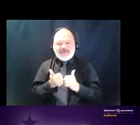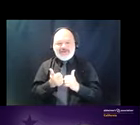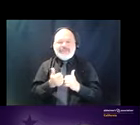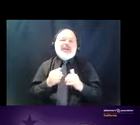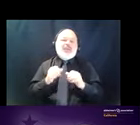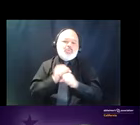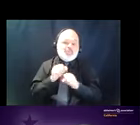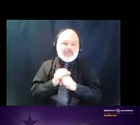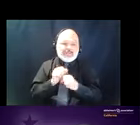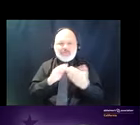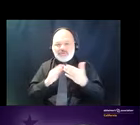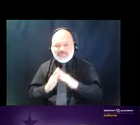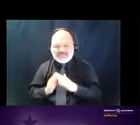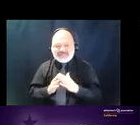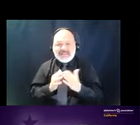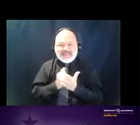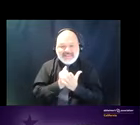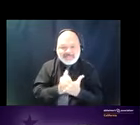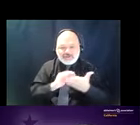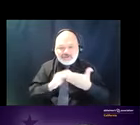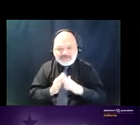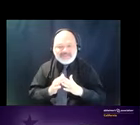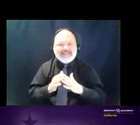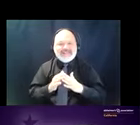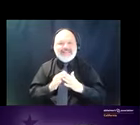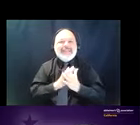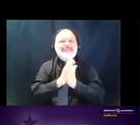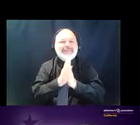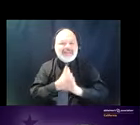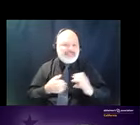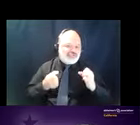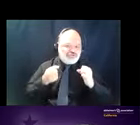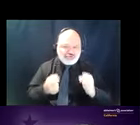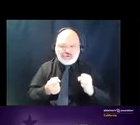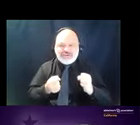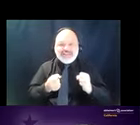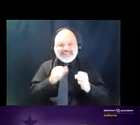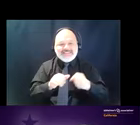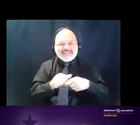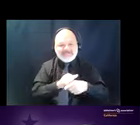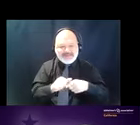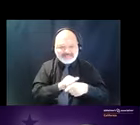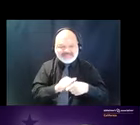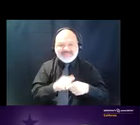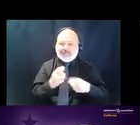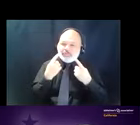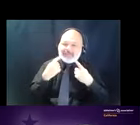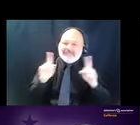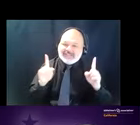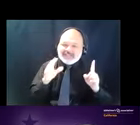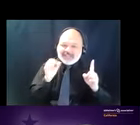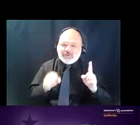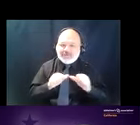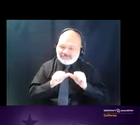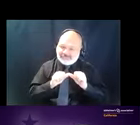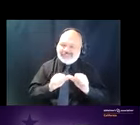with the communities, building communities, that we have a strong framework and best practices to be effective and to be sustainable. And